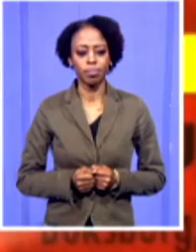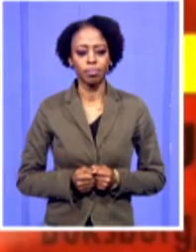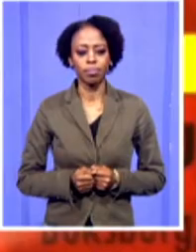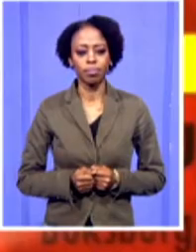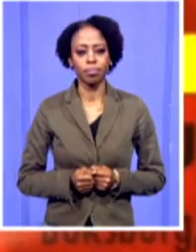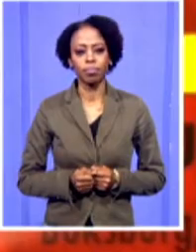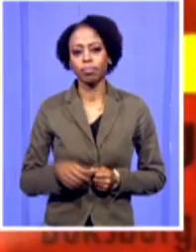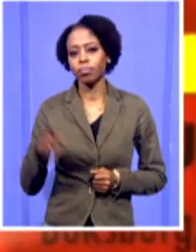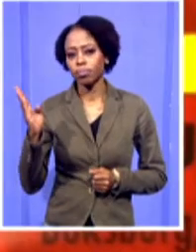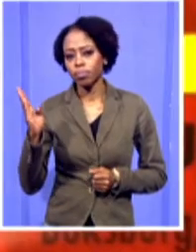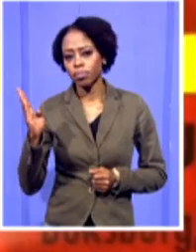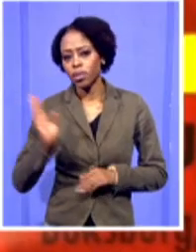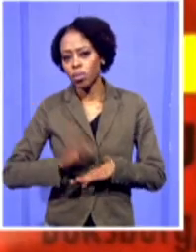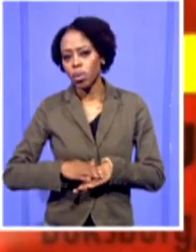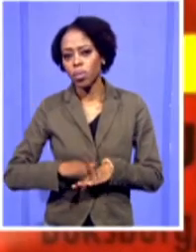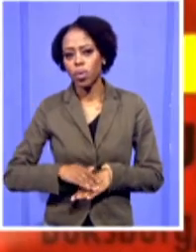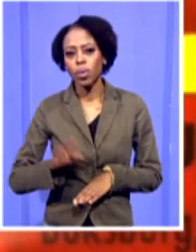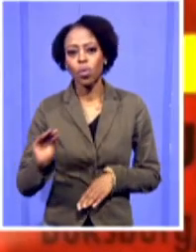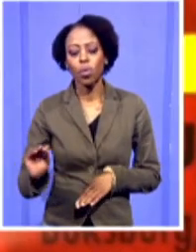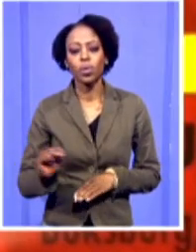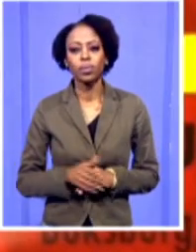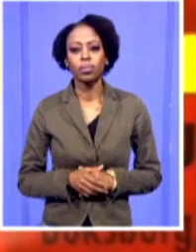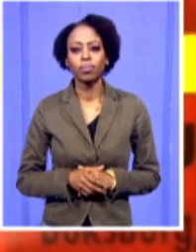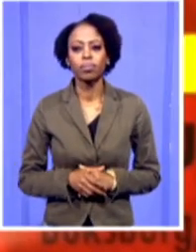another comrade here.